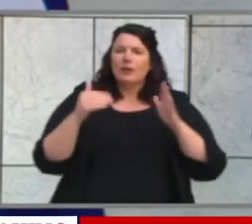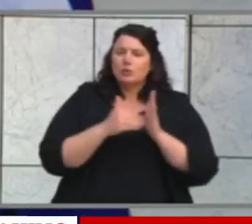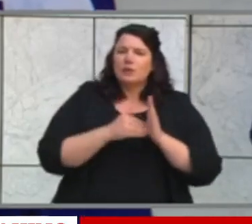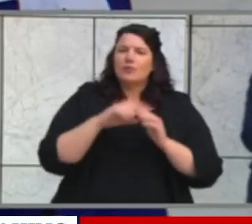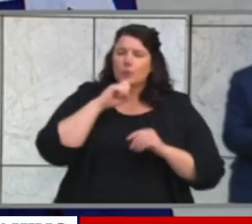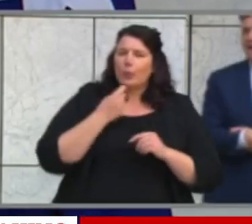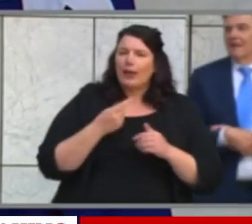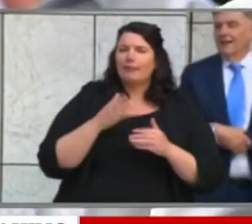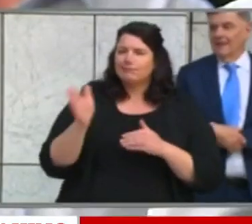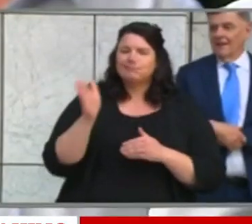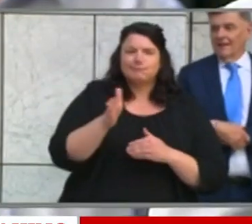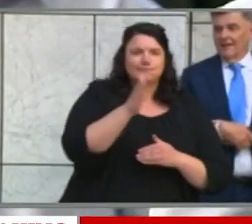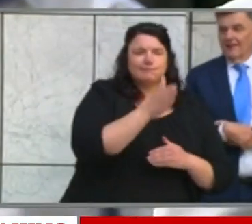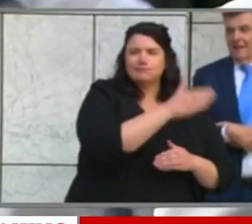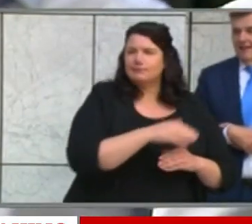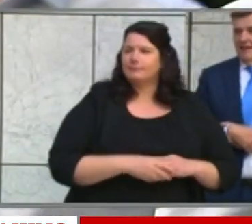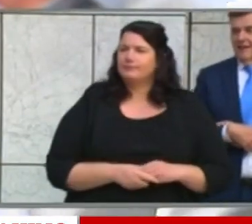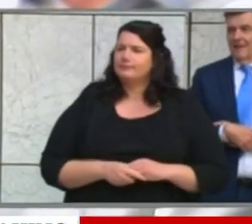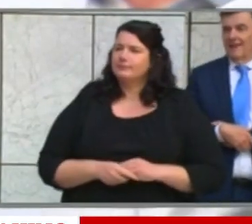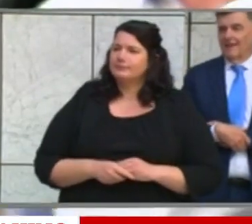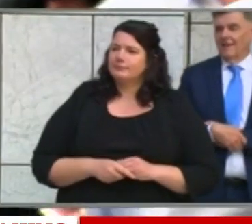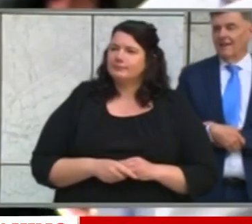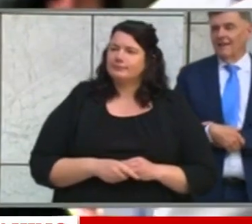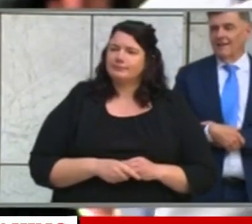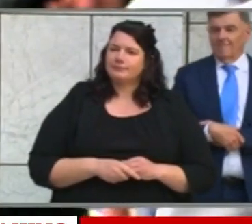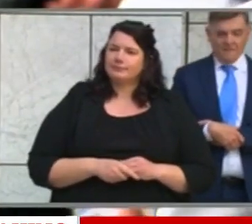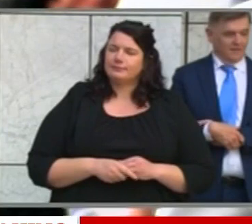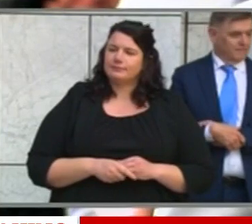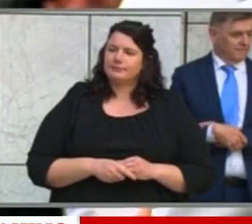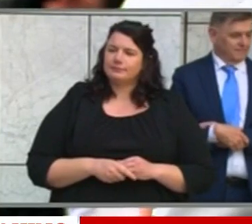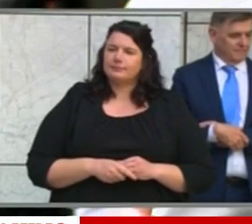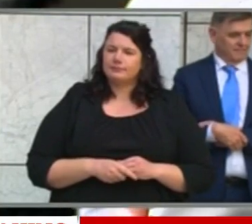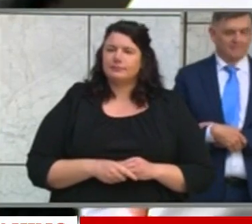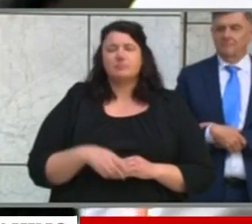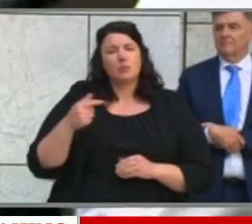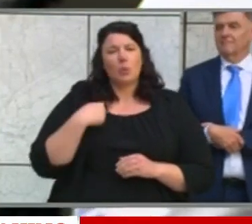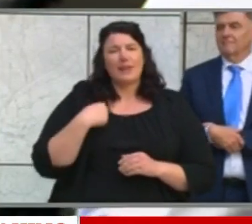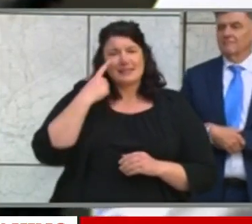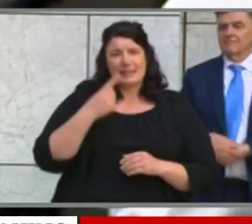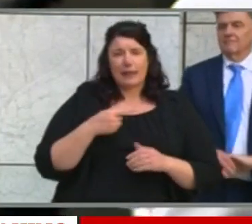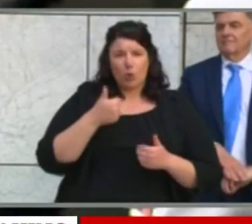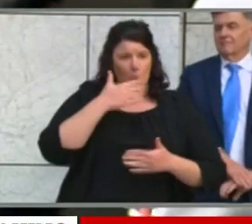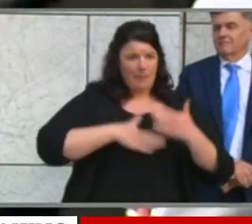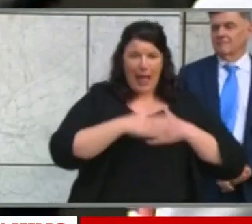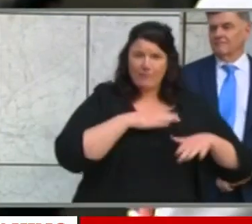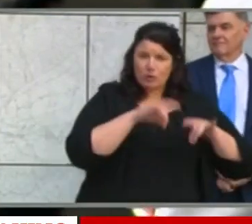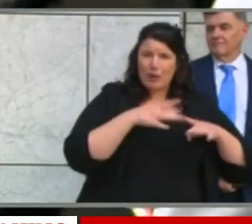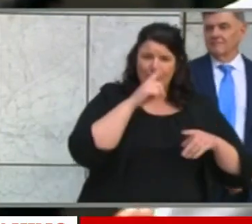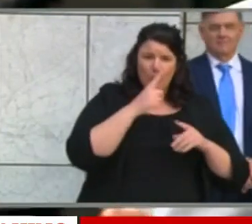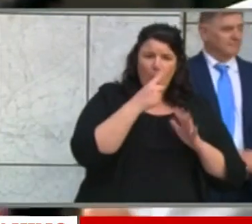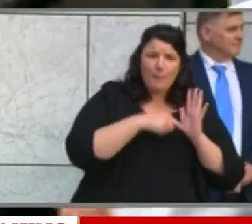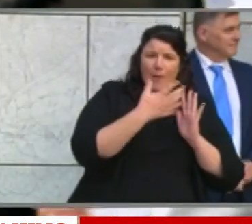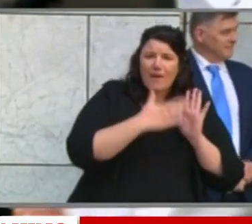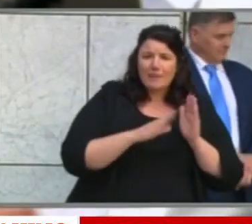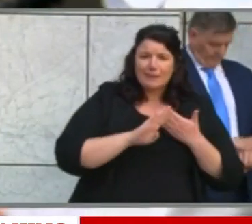Prime Minister, we've seen the best of Australians arguably during this crisis, but also at times the worst of Australians. For example, Asian Australians being spat on